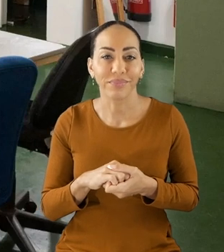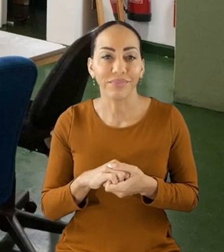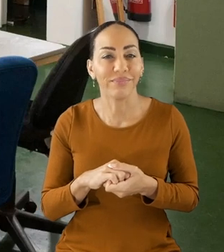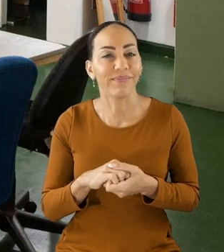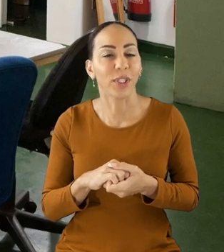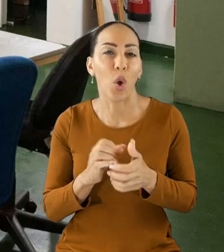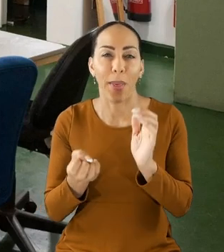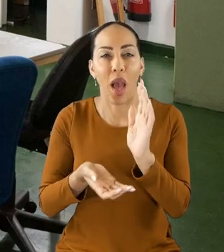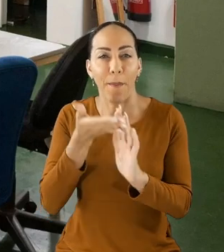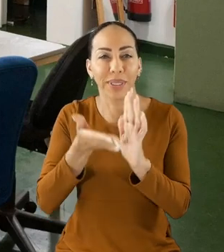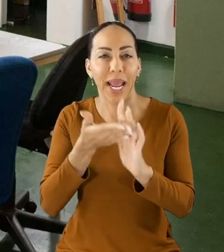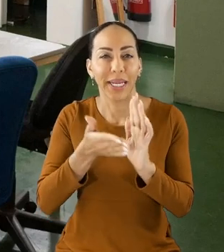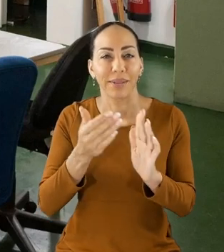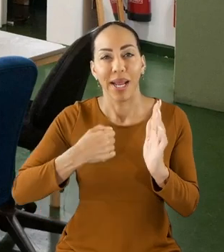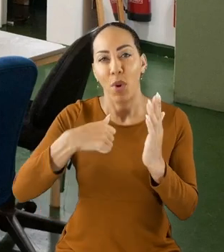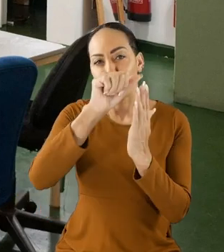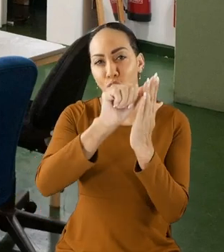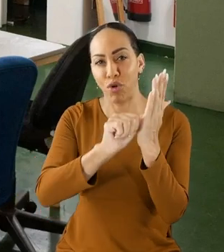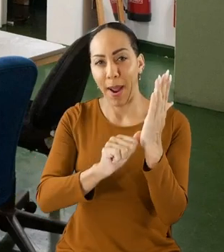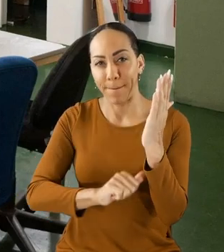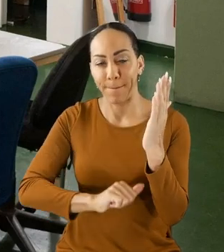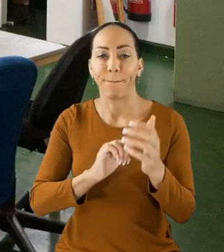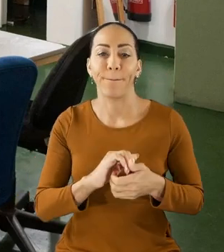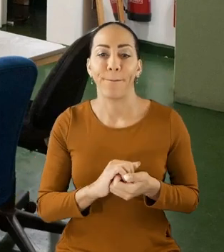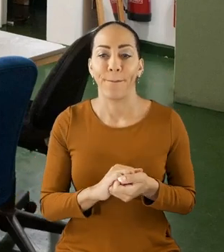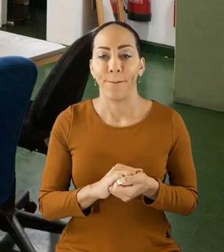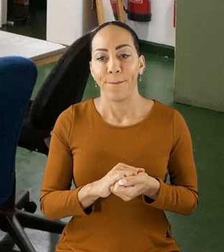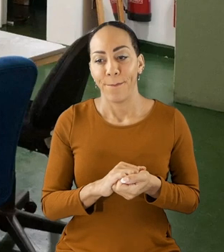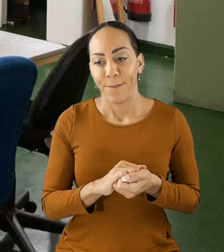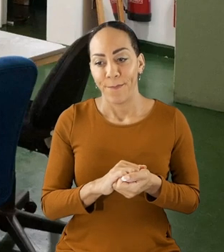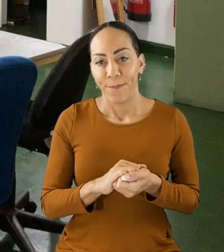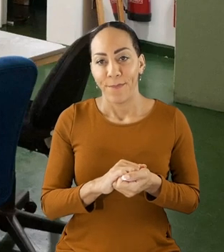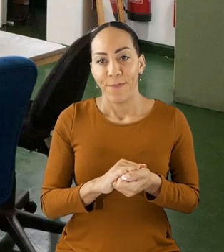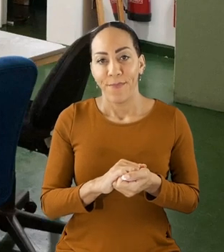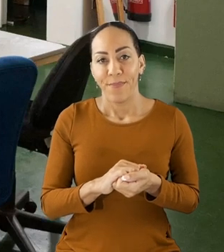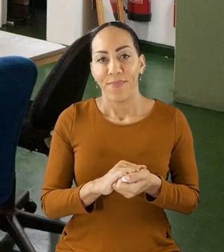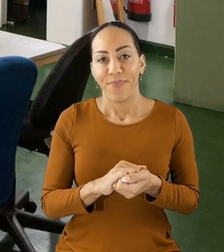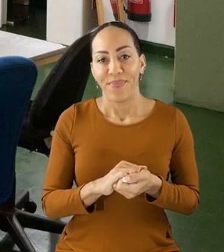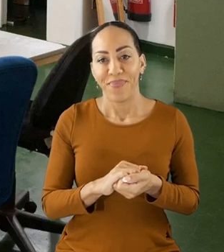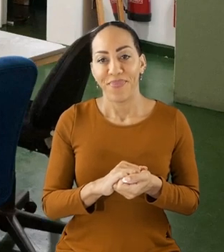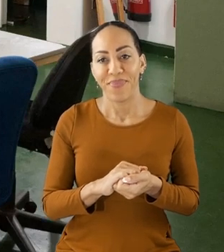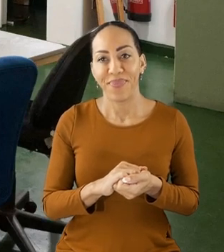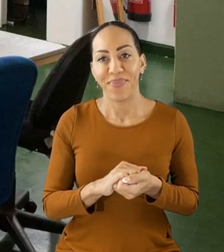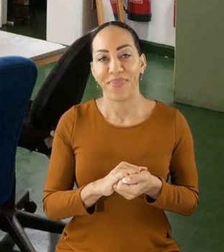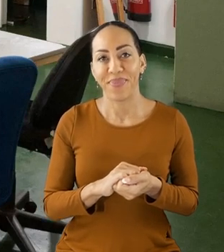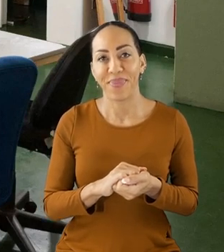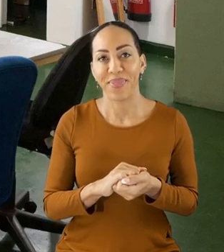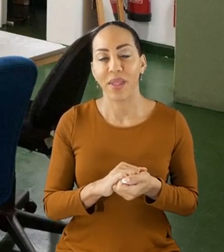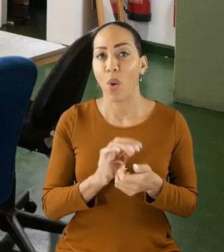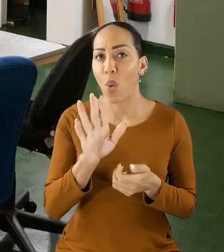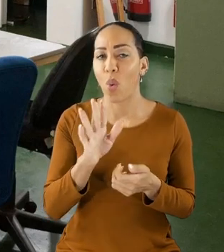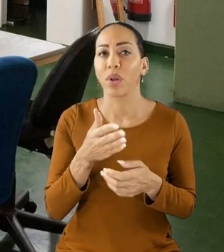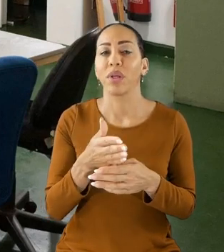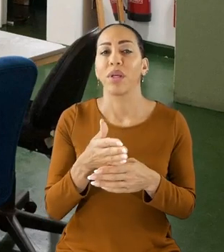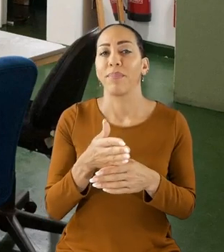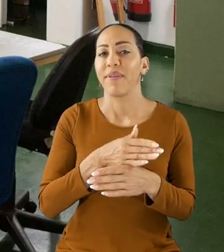And that's an update on where we are. So with a little bit ahead of myself, I just